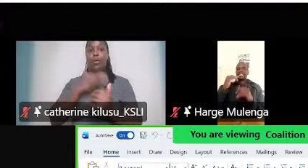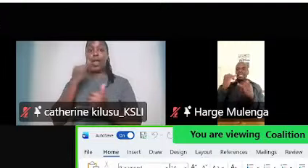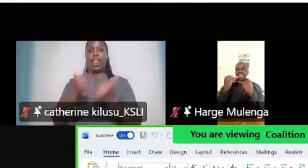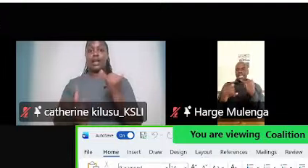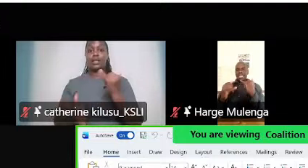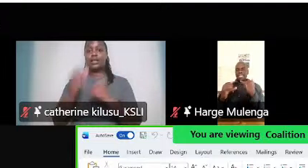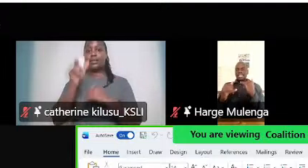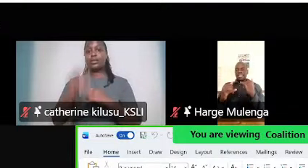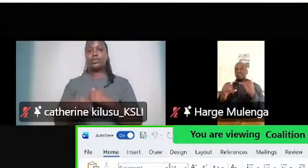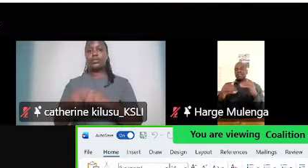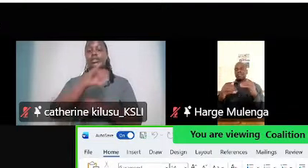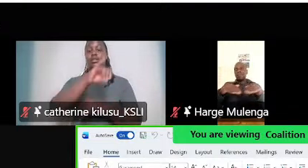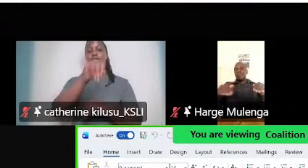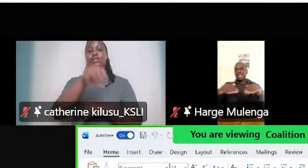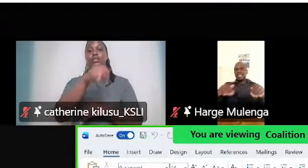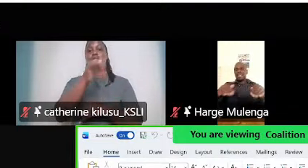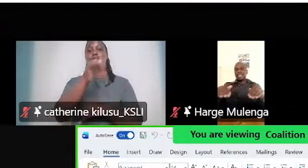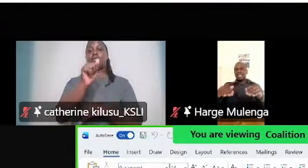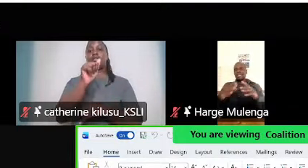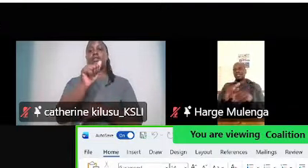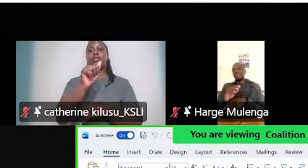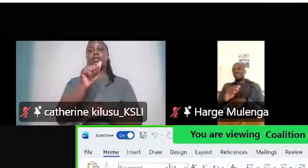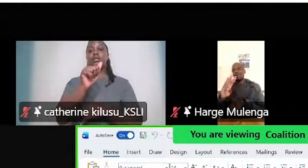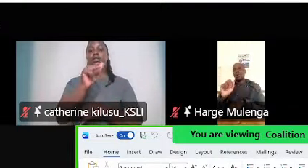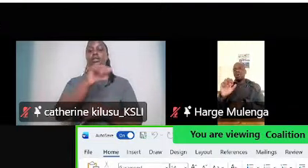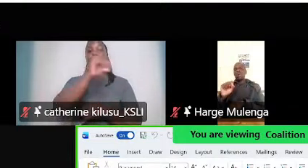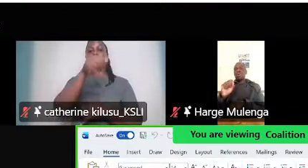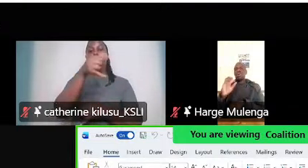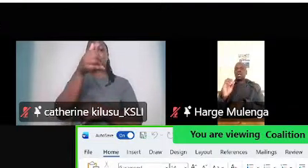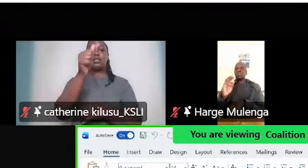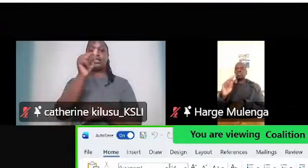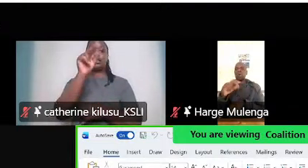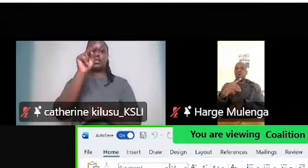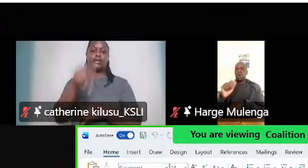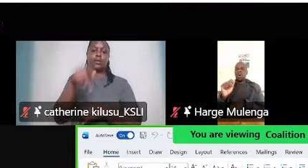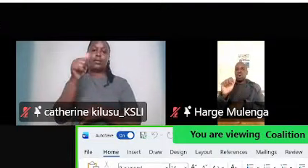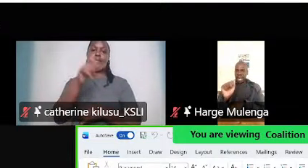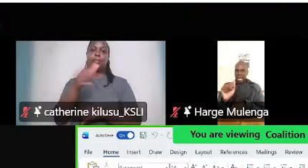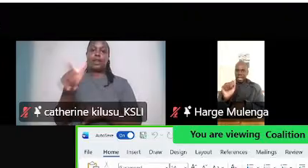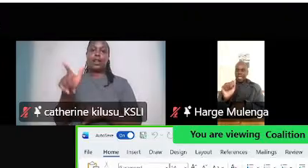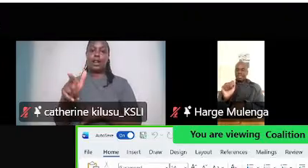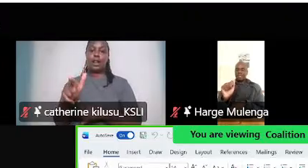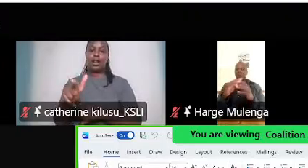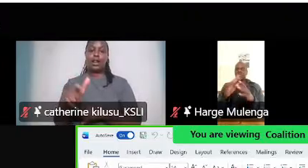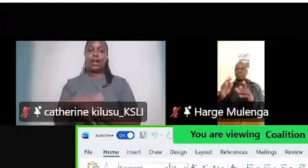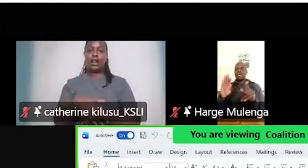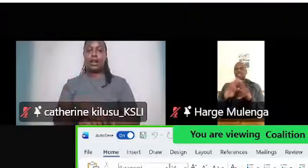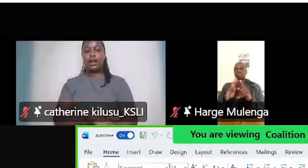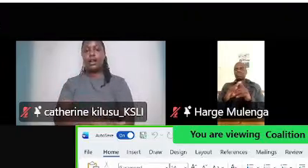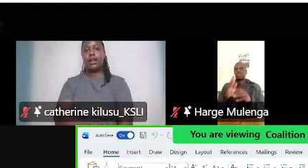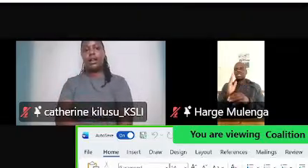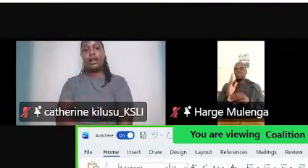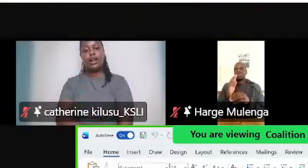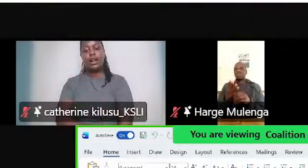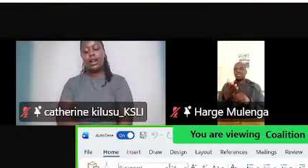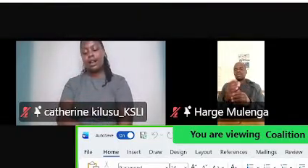Jaipal Wasonga. Kindly give us a brief intro about yourself so that we start.